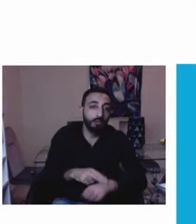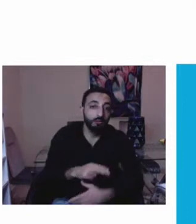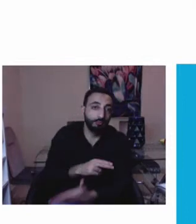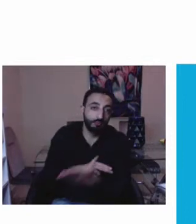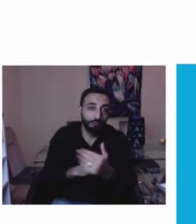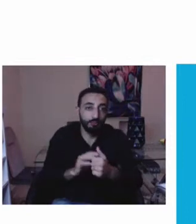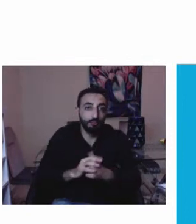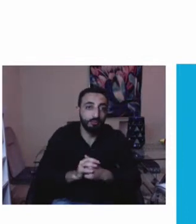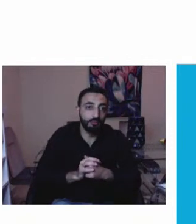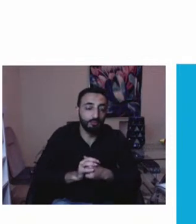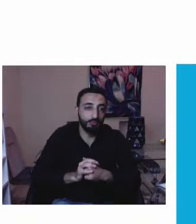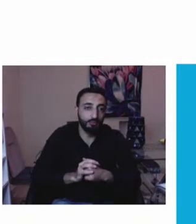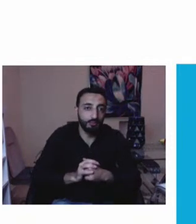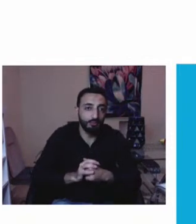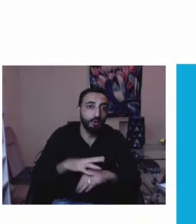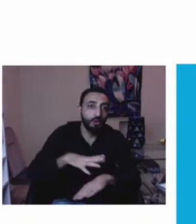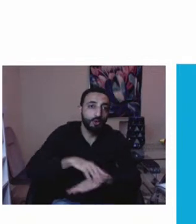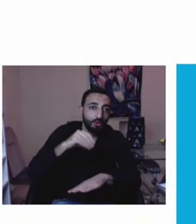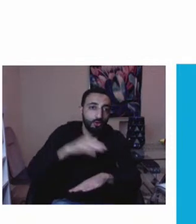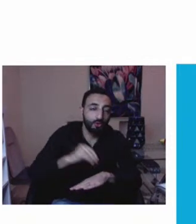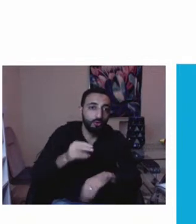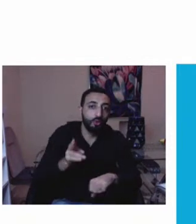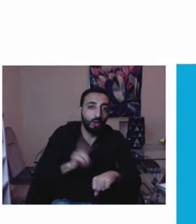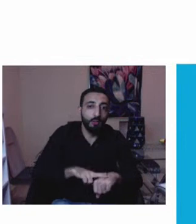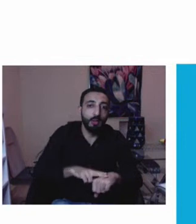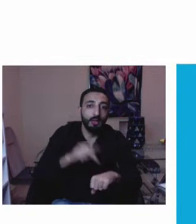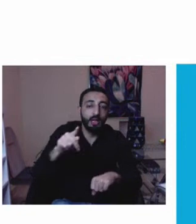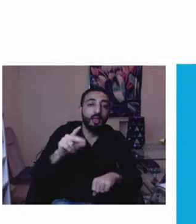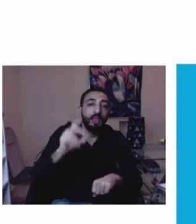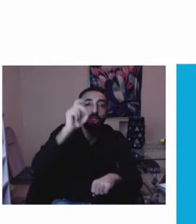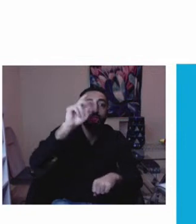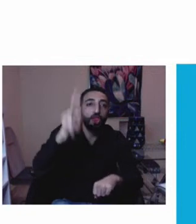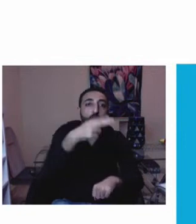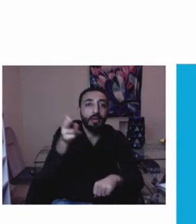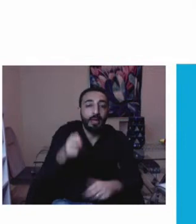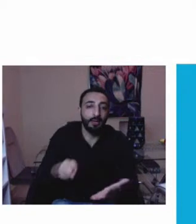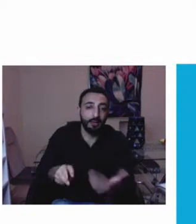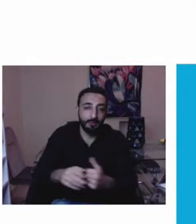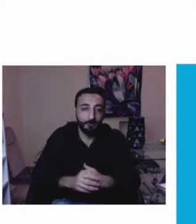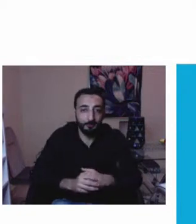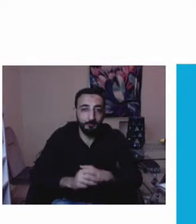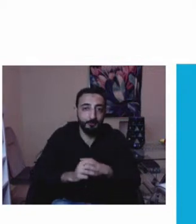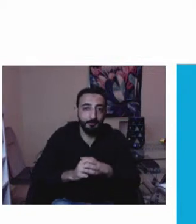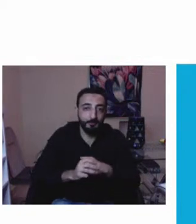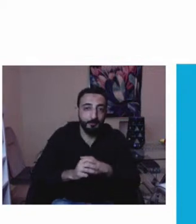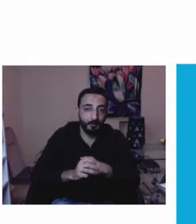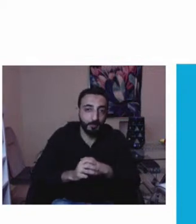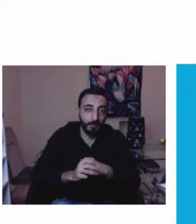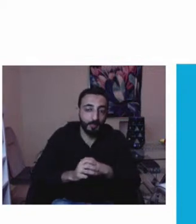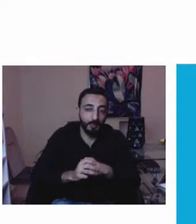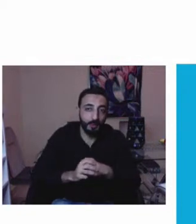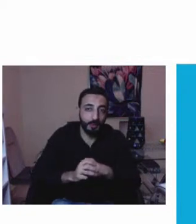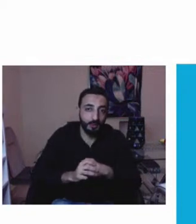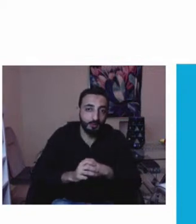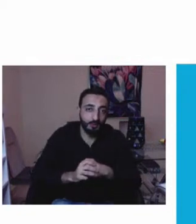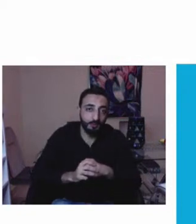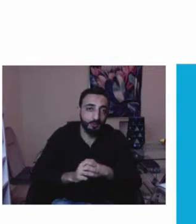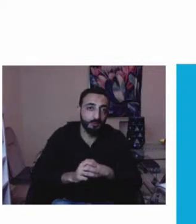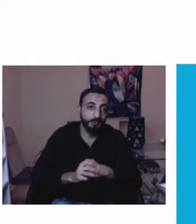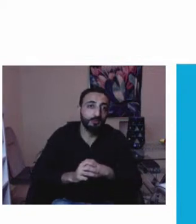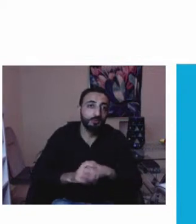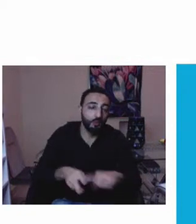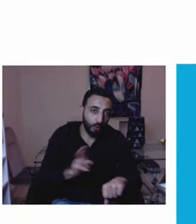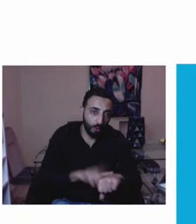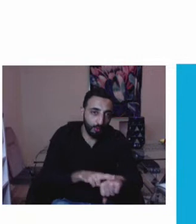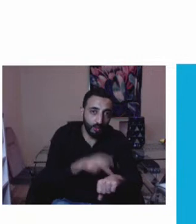dialogue. Taking note that some of the speakers in their introduction already mentioned that there are important gaps